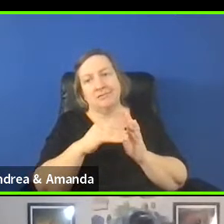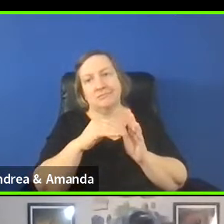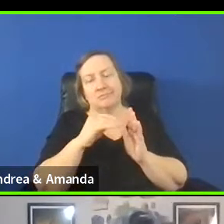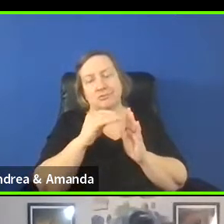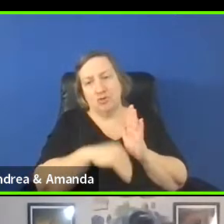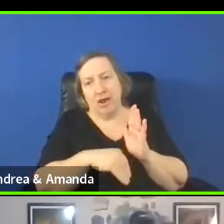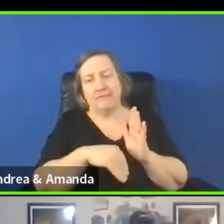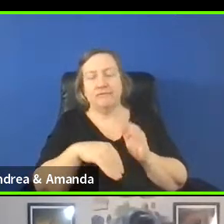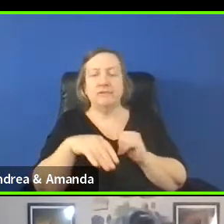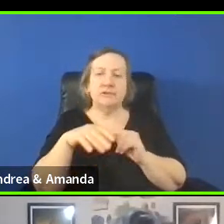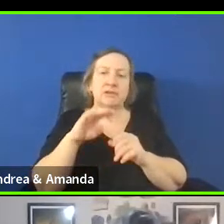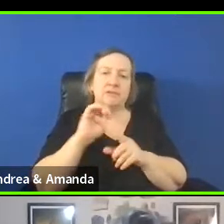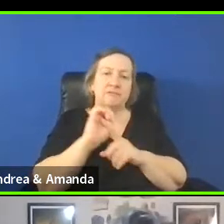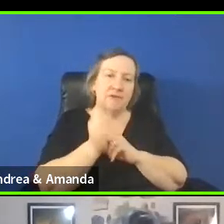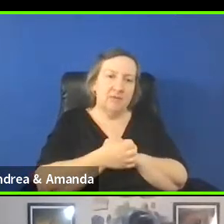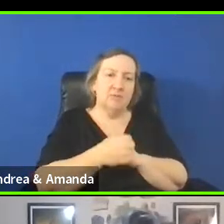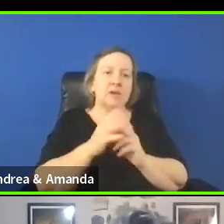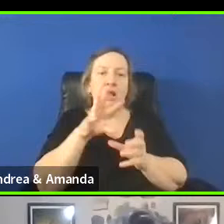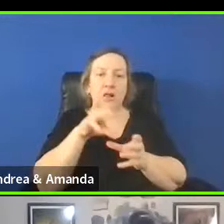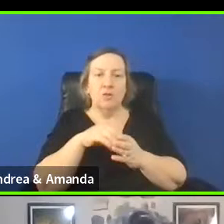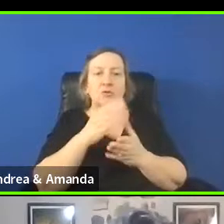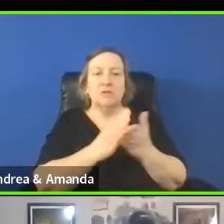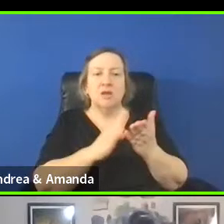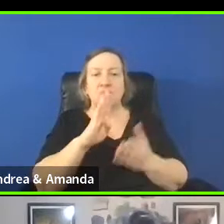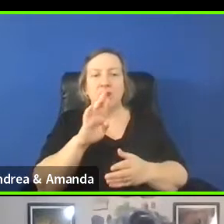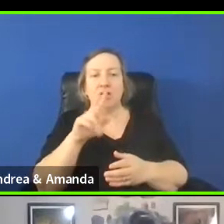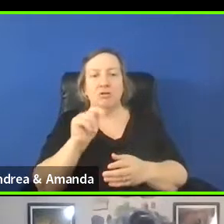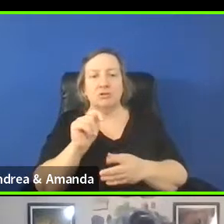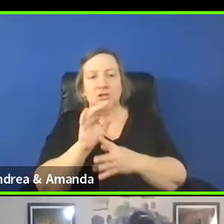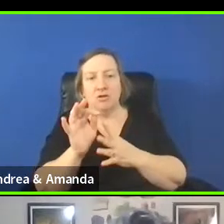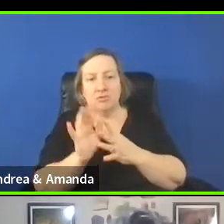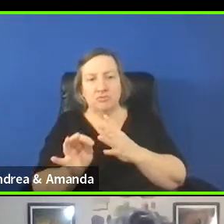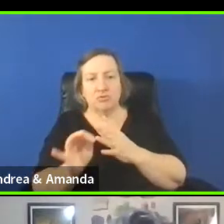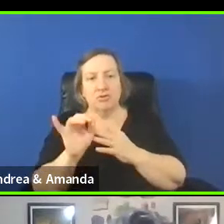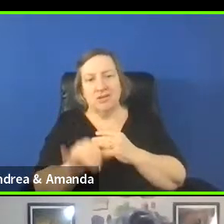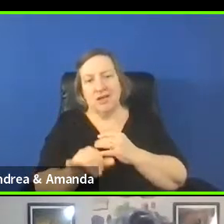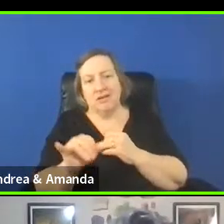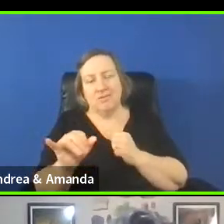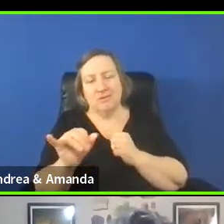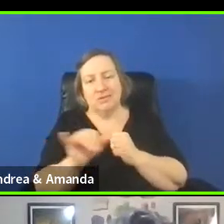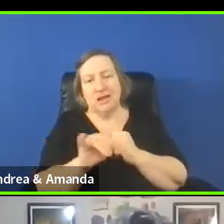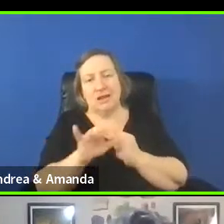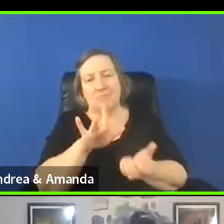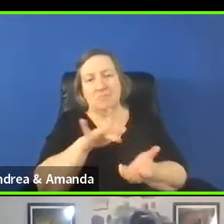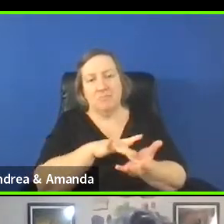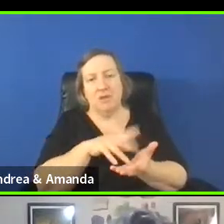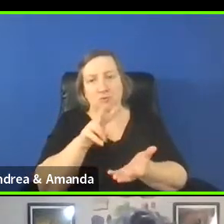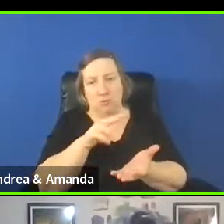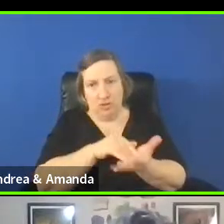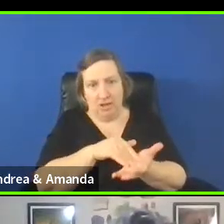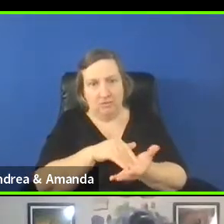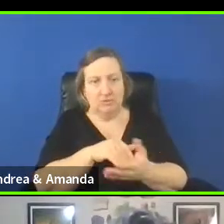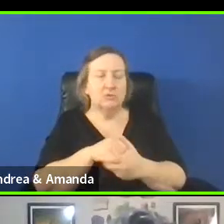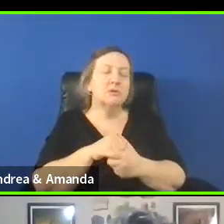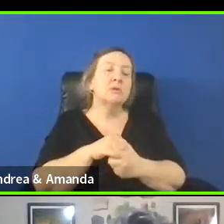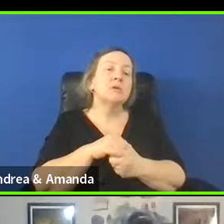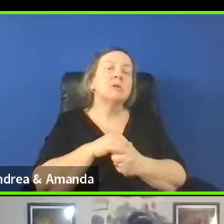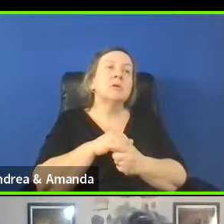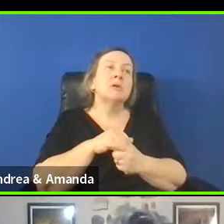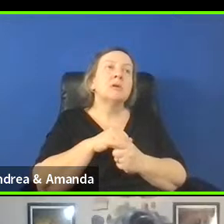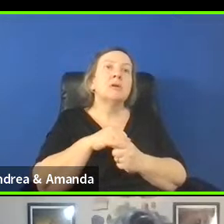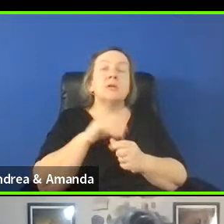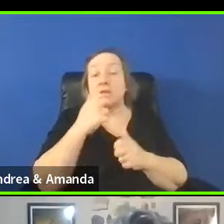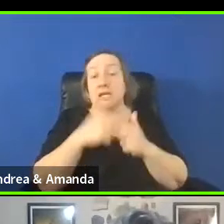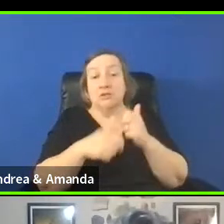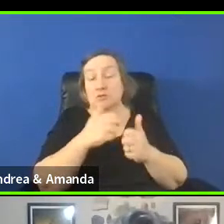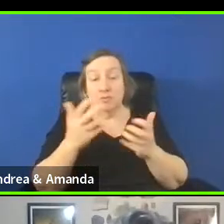statement did include some BRT options. That was like the mid 2000s. The issue